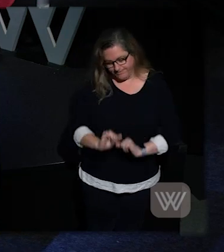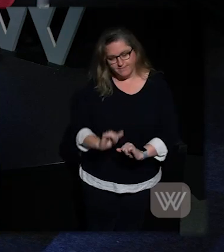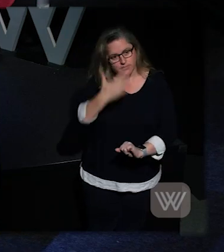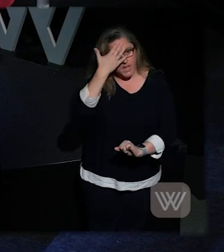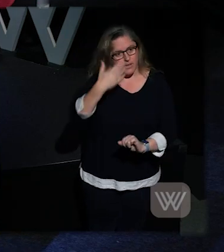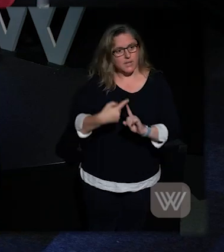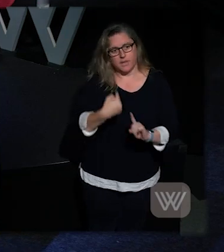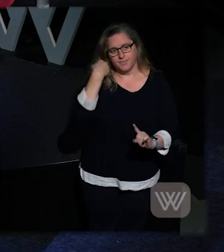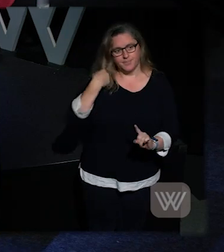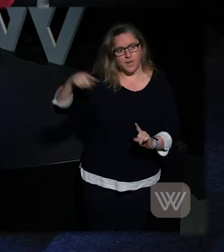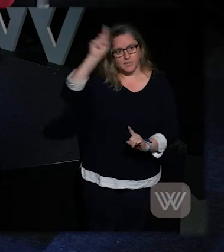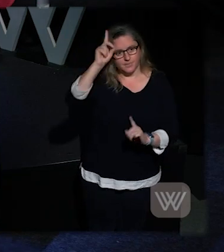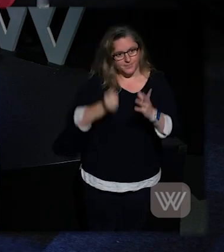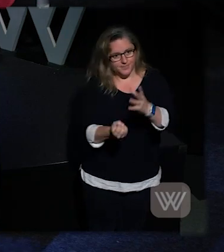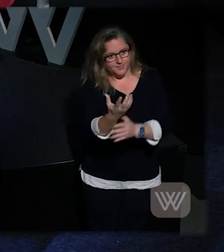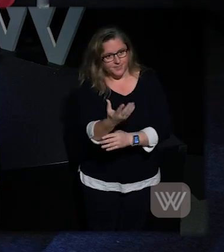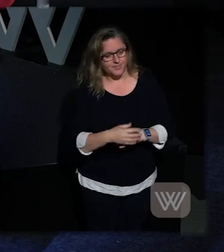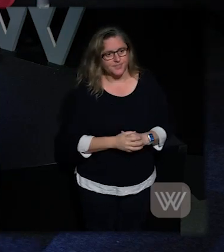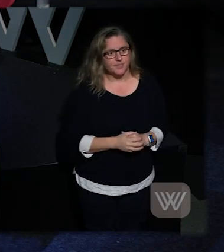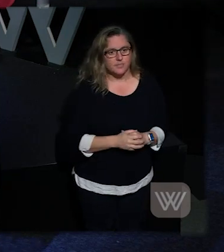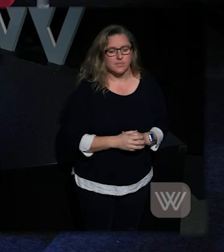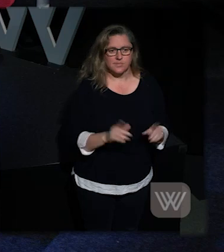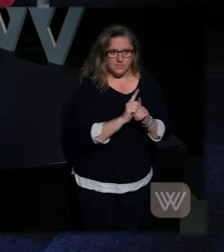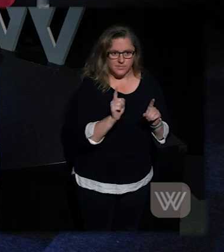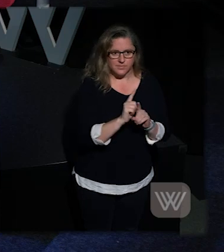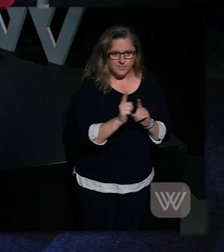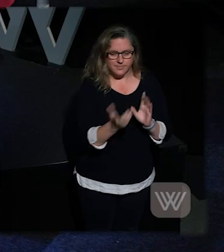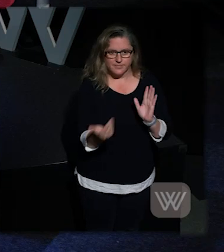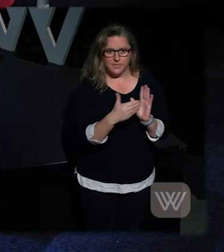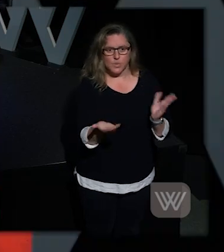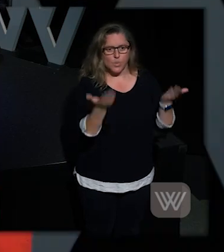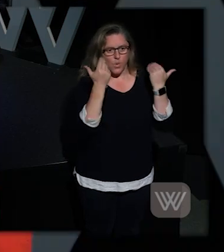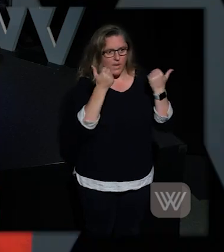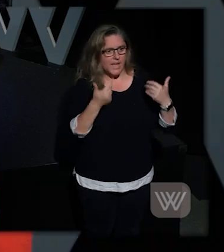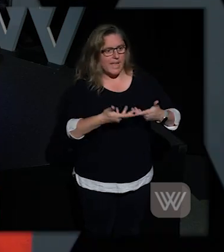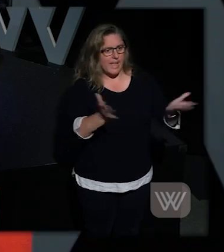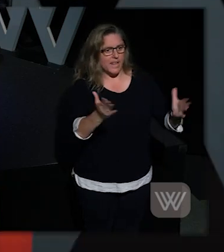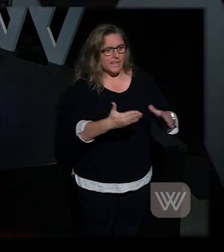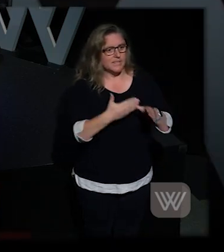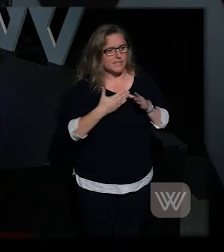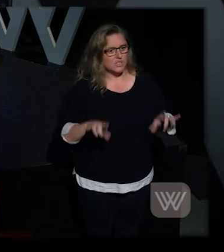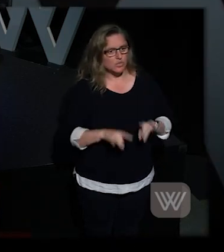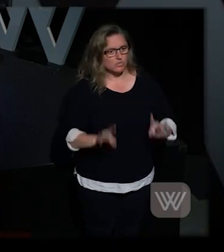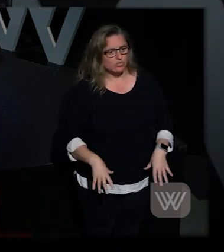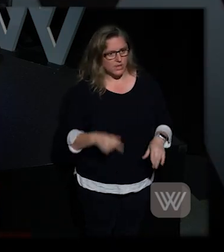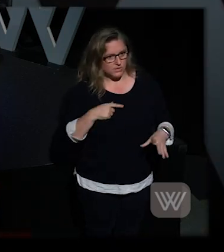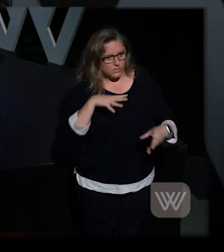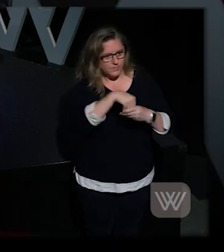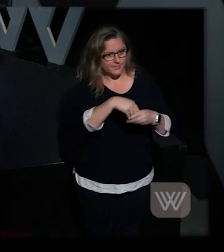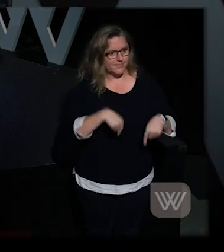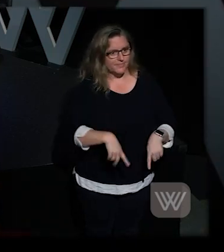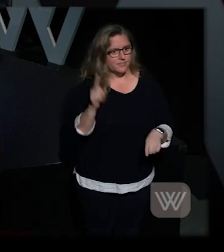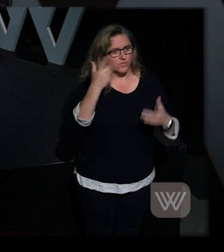elders past, present and emerging, as well as extending an extra special welcome to any Indigenous Australians who've joined us for this evening's